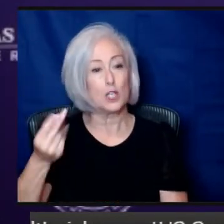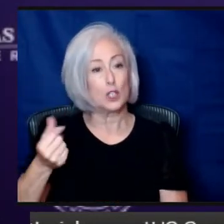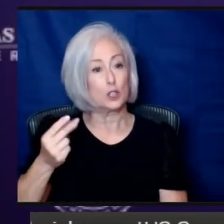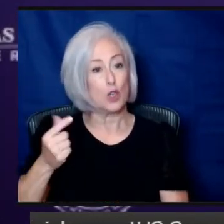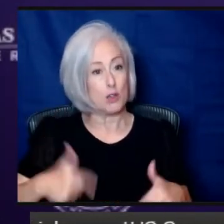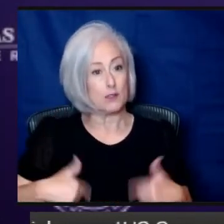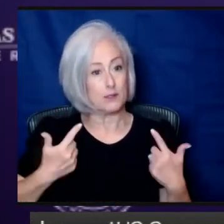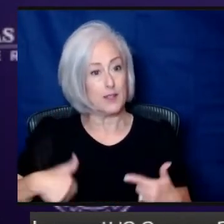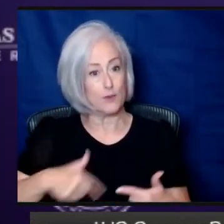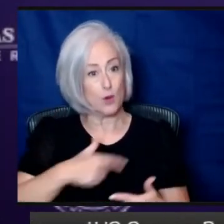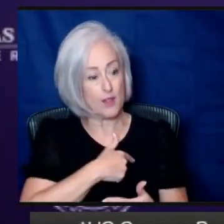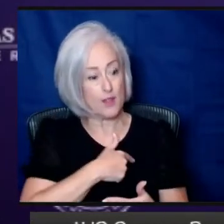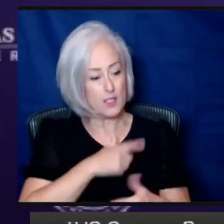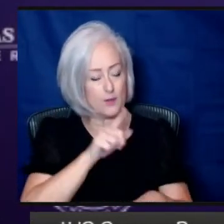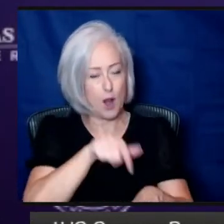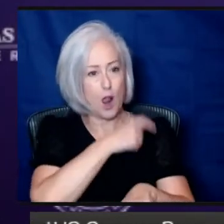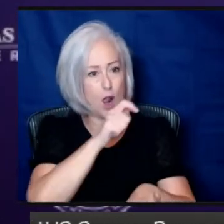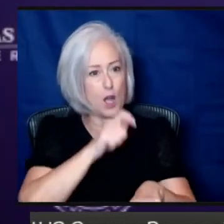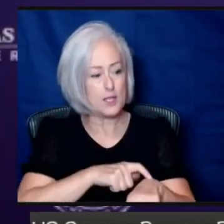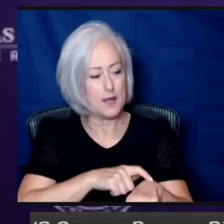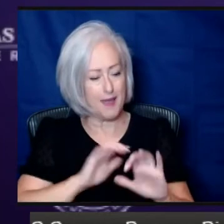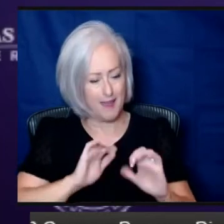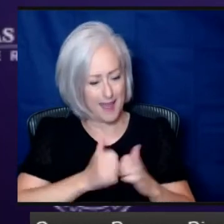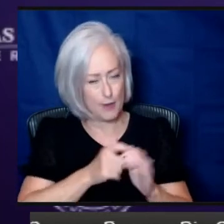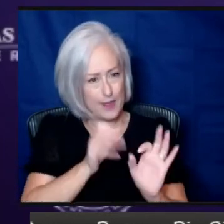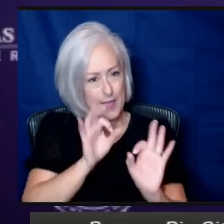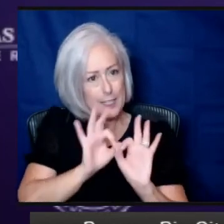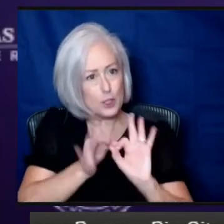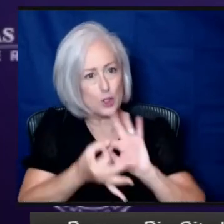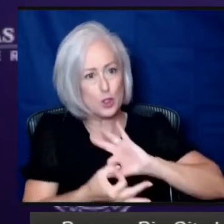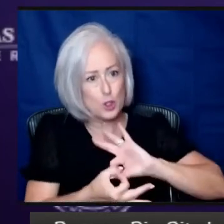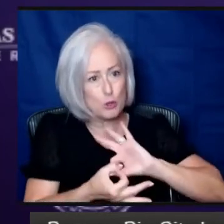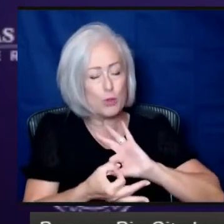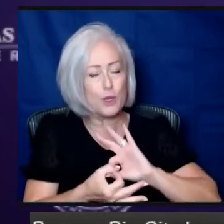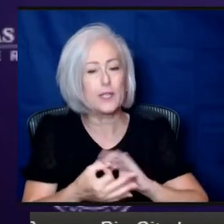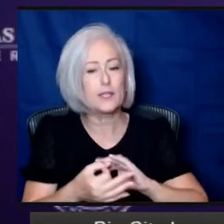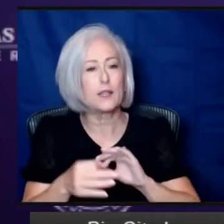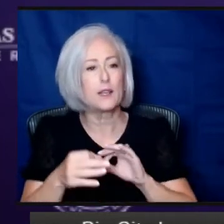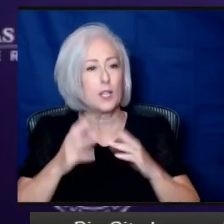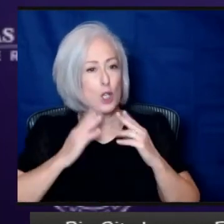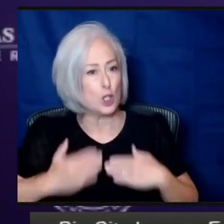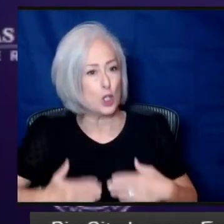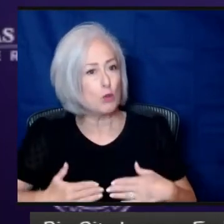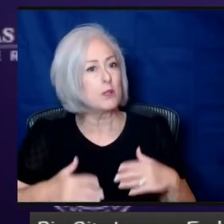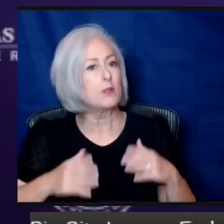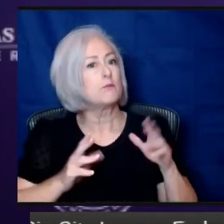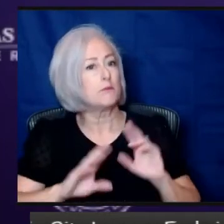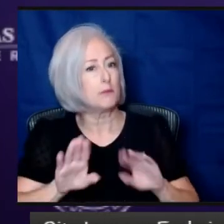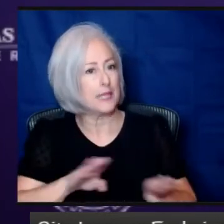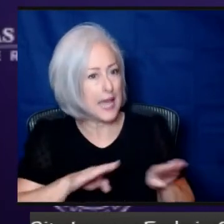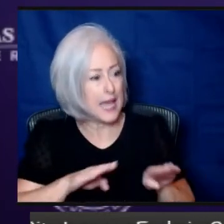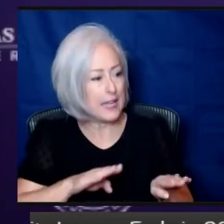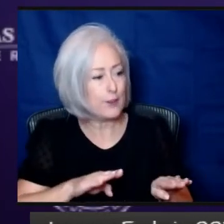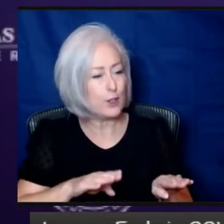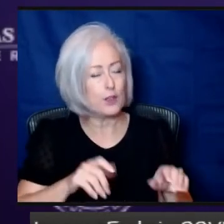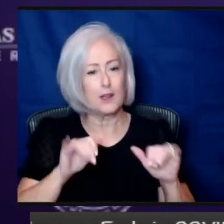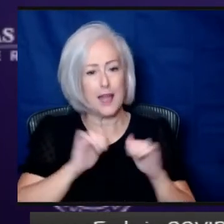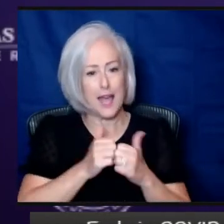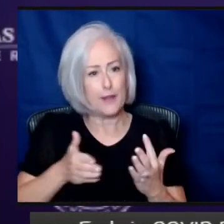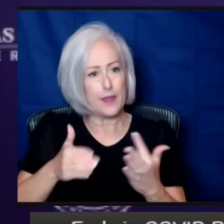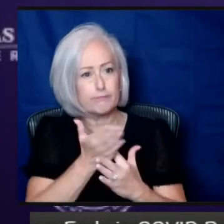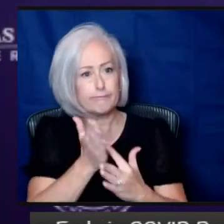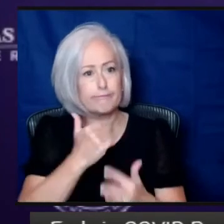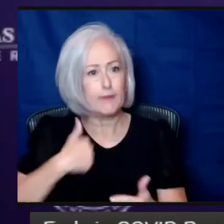interpret human behavior, how they can help us to also navigate our world, and how they listen and how they learn from us.